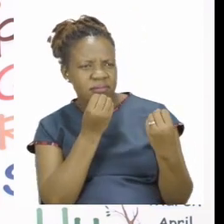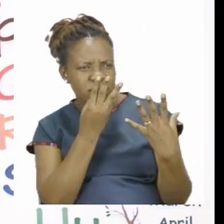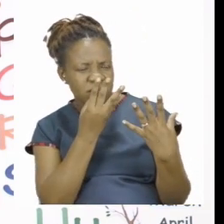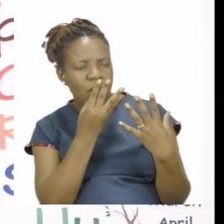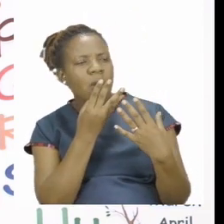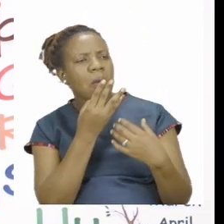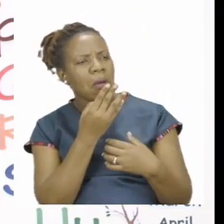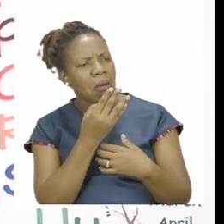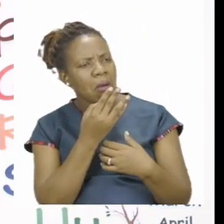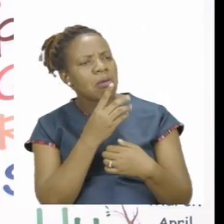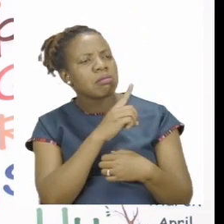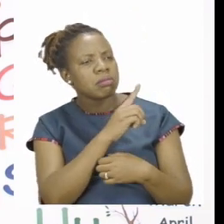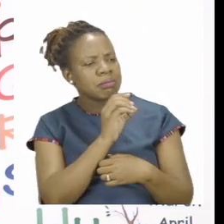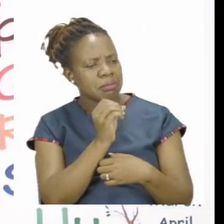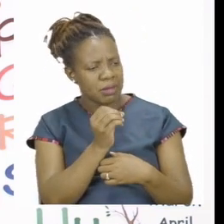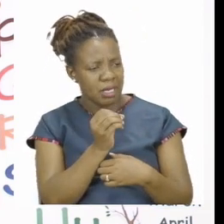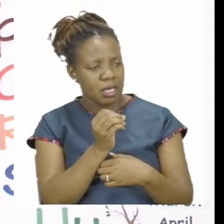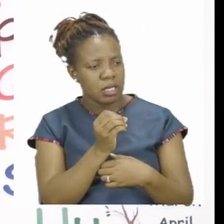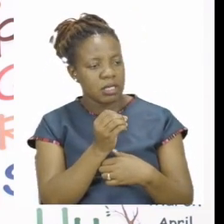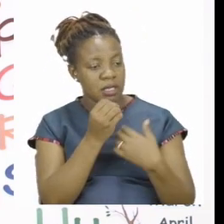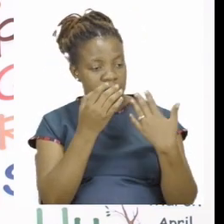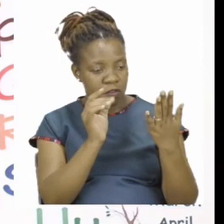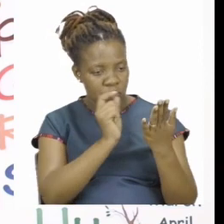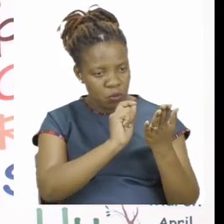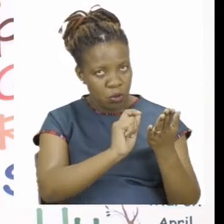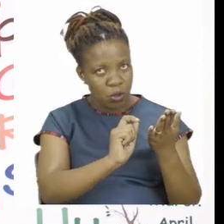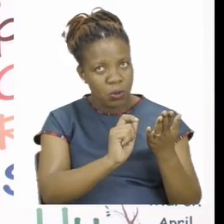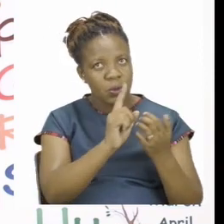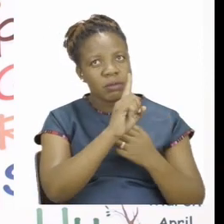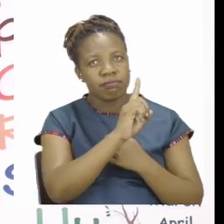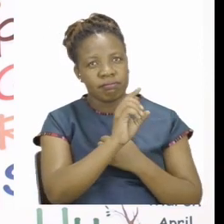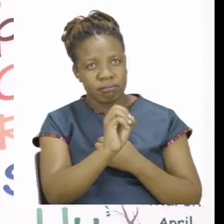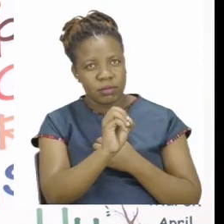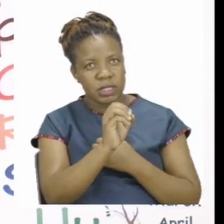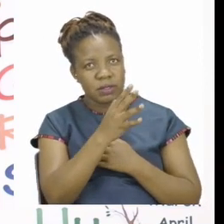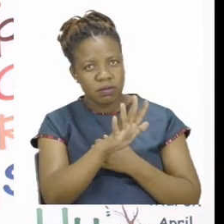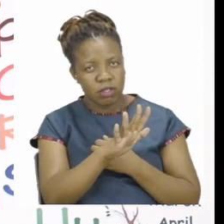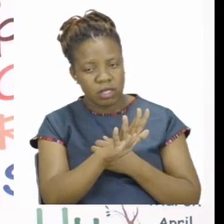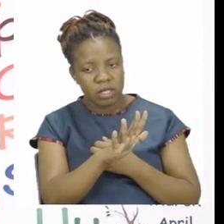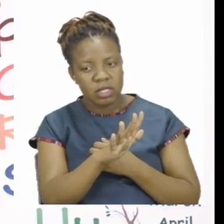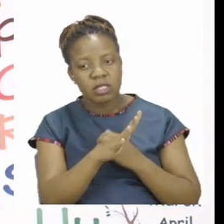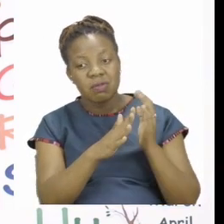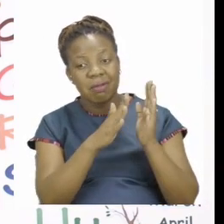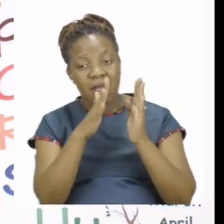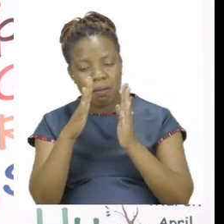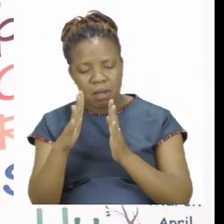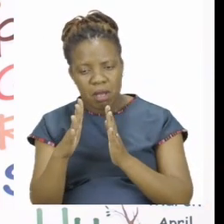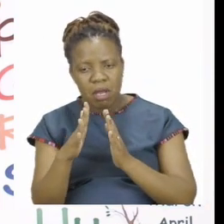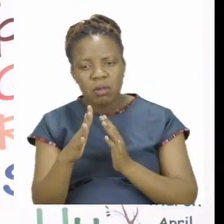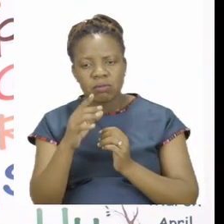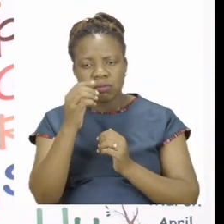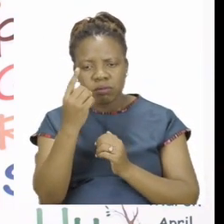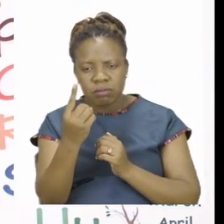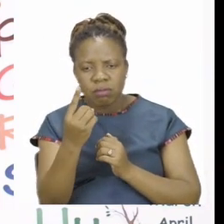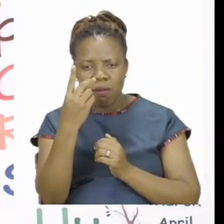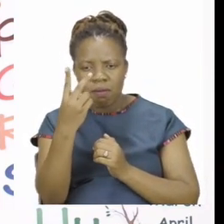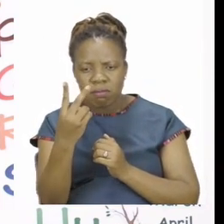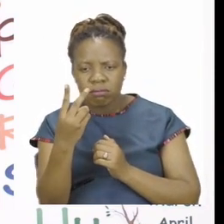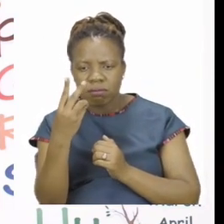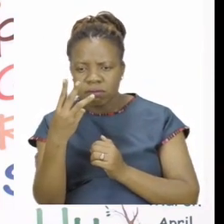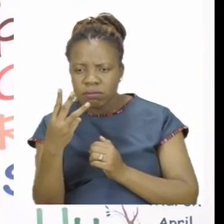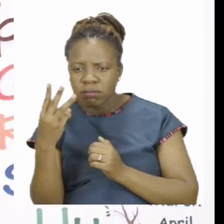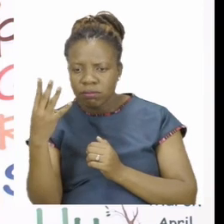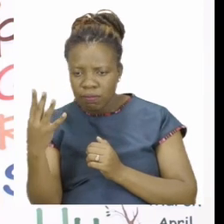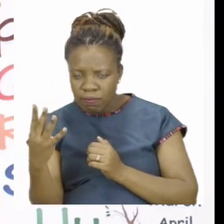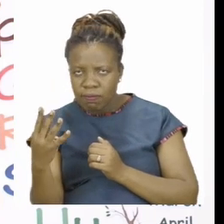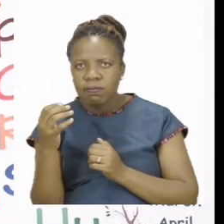make a guess to estimate. And then after that, you count them. one by one. Then you write where